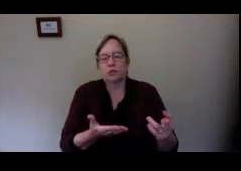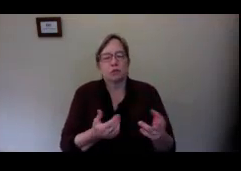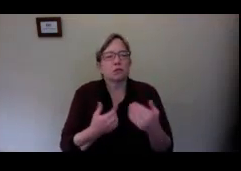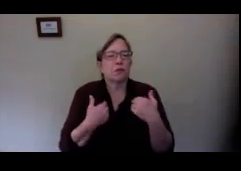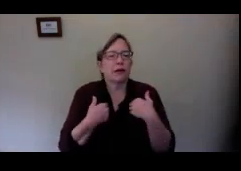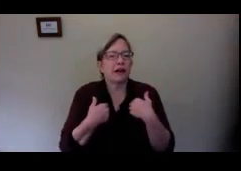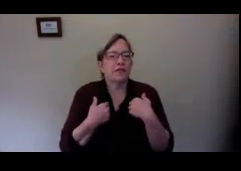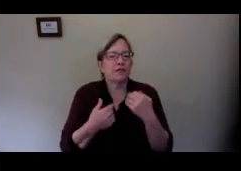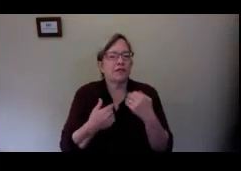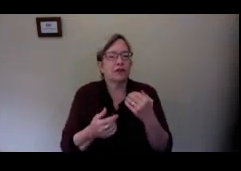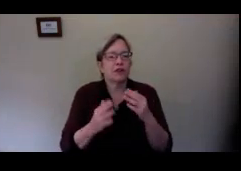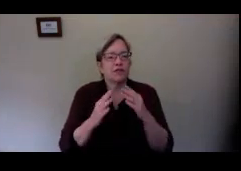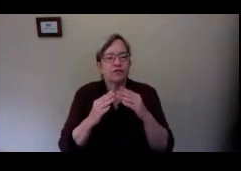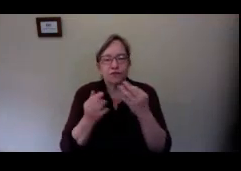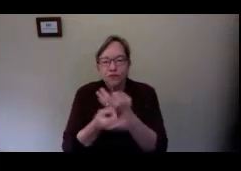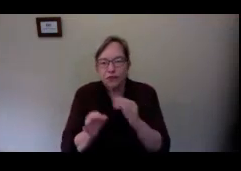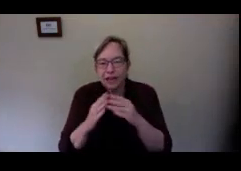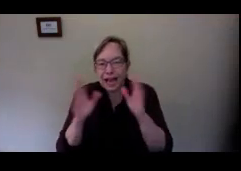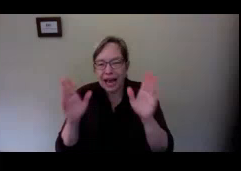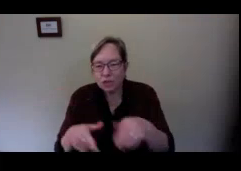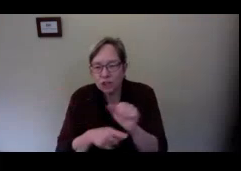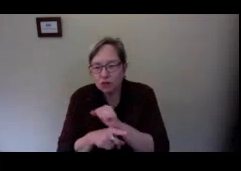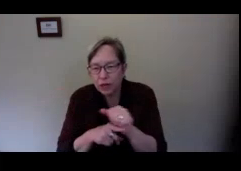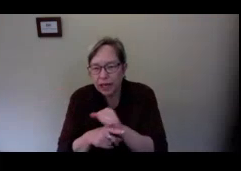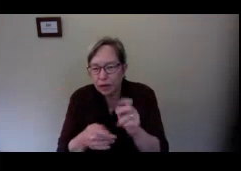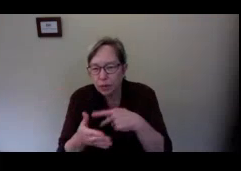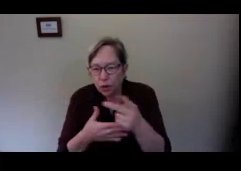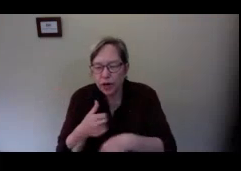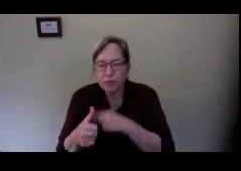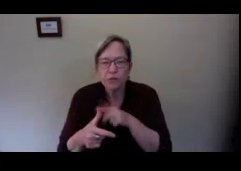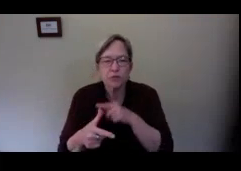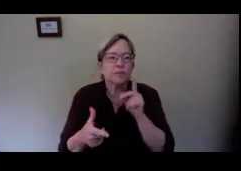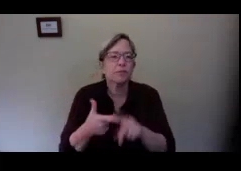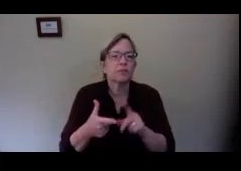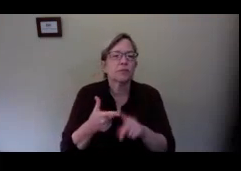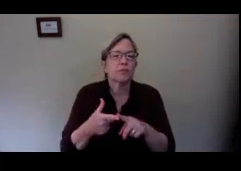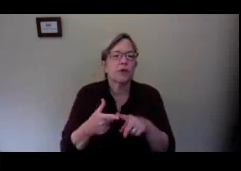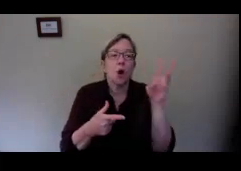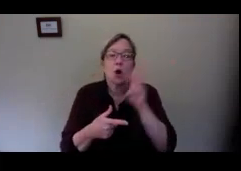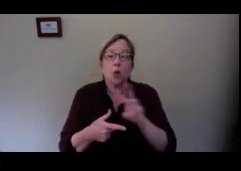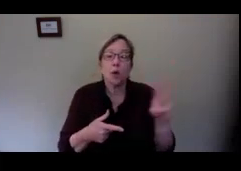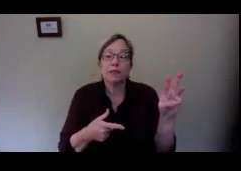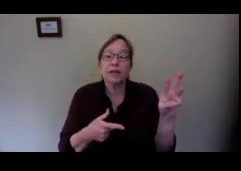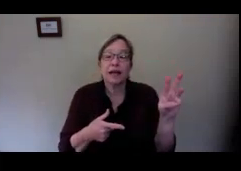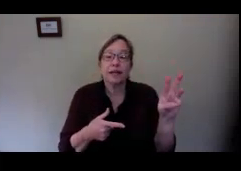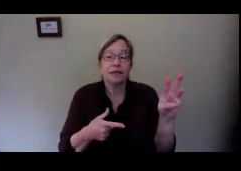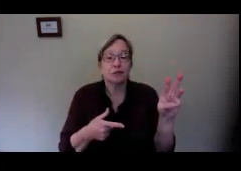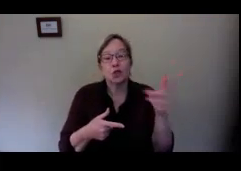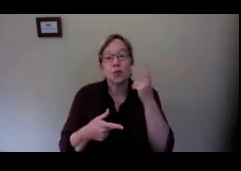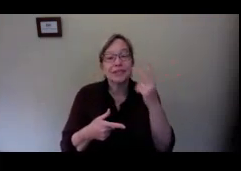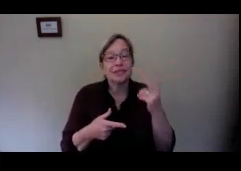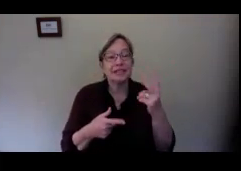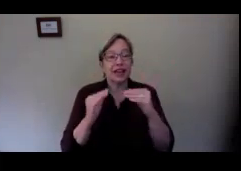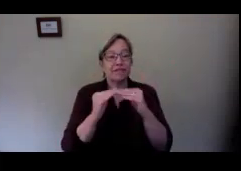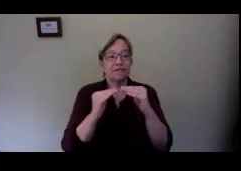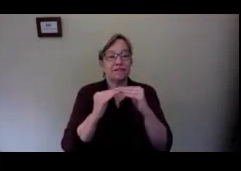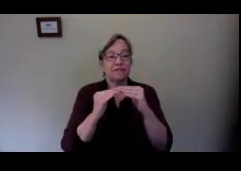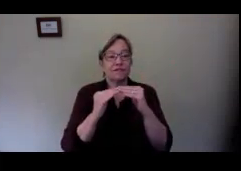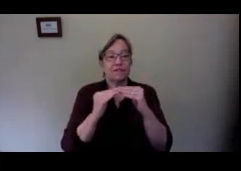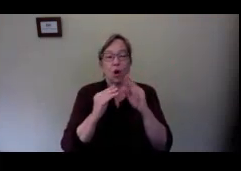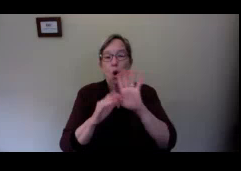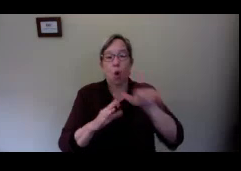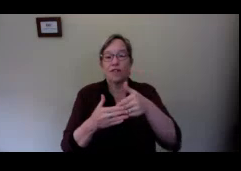have free housing training programs, and on our website, you can see a list of all of the